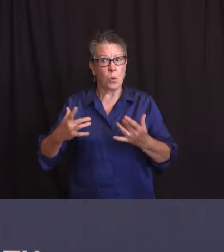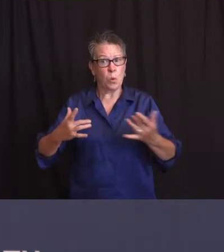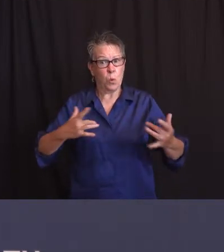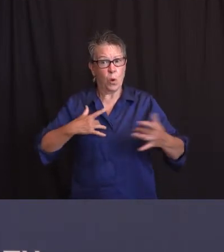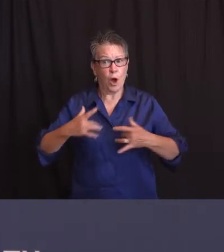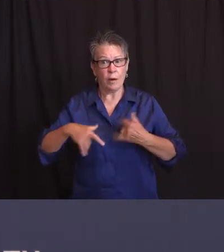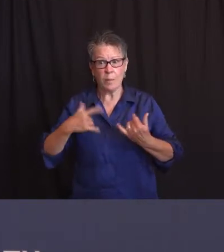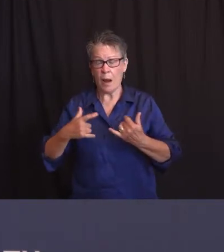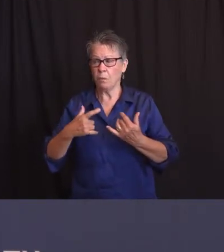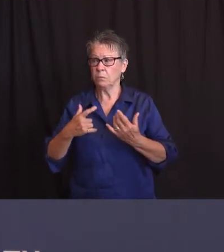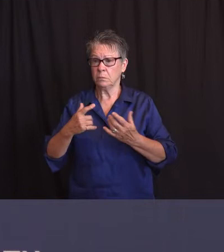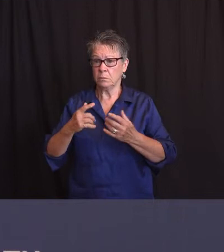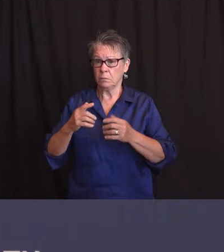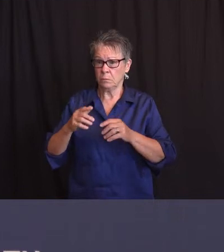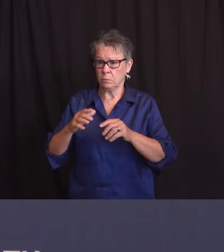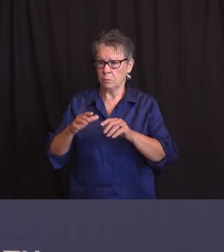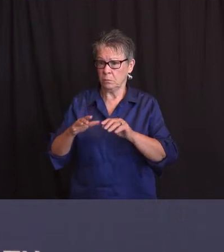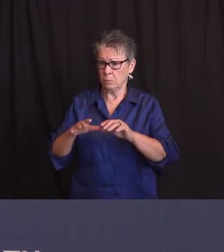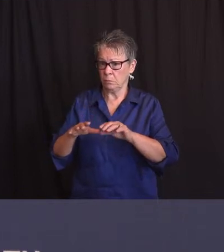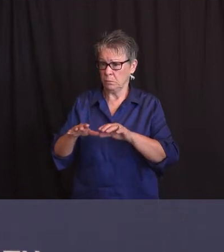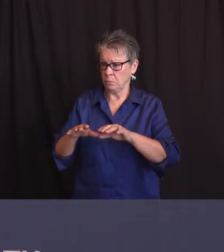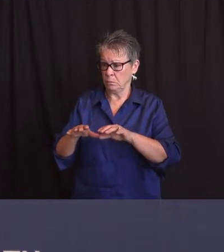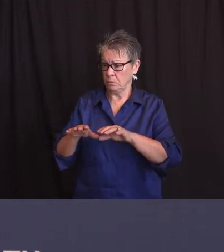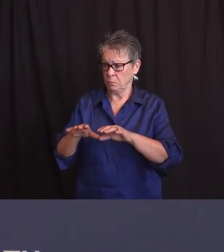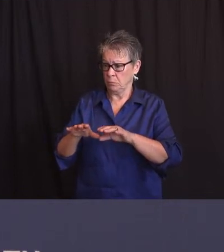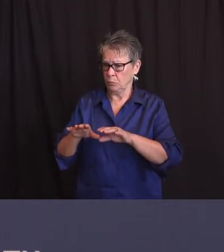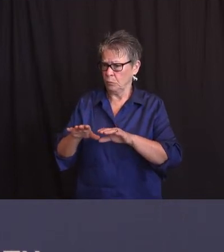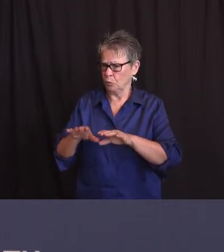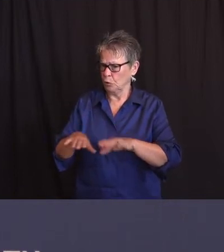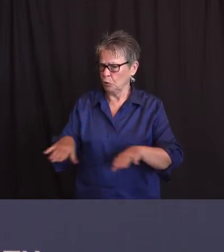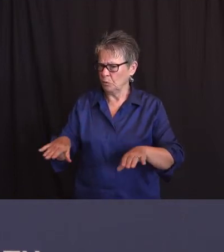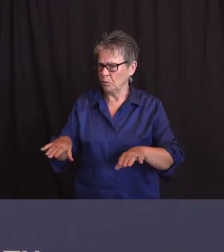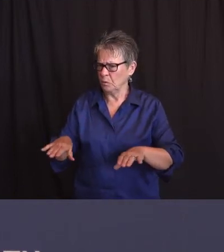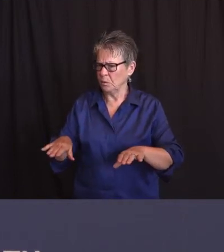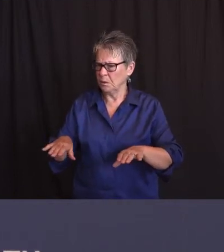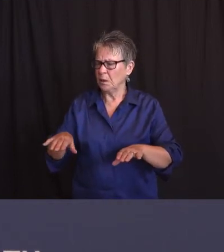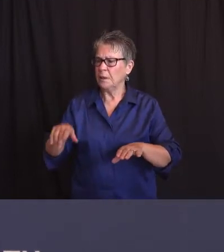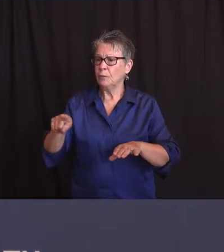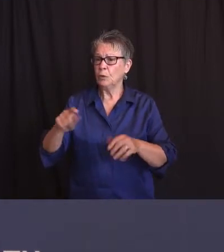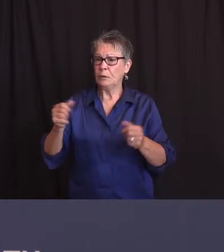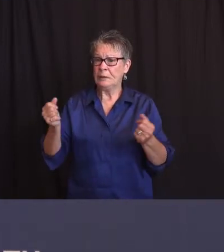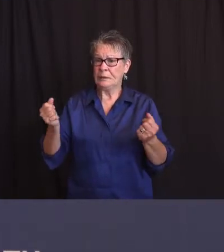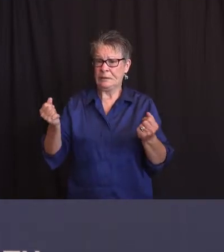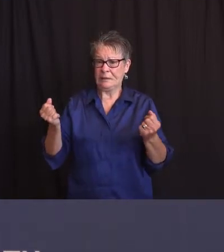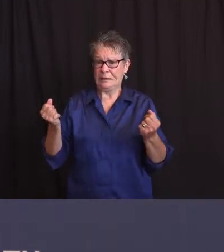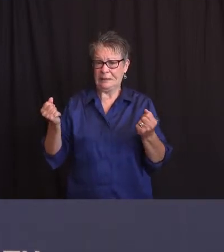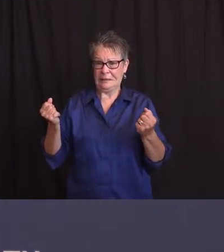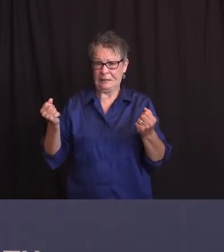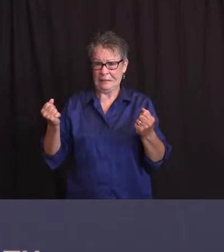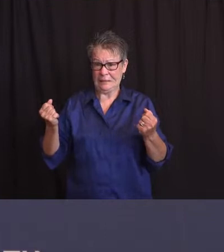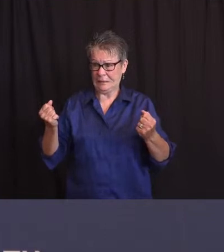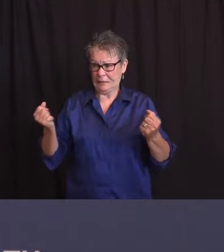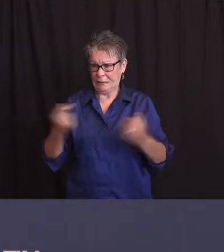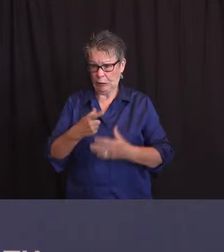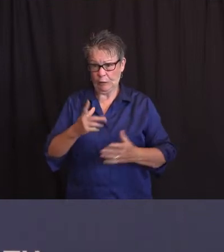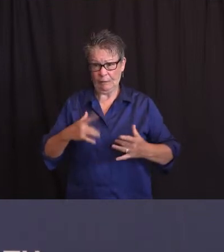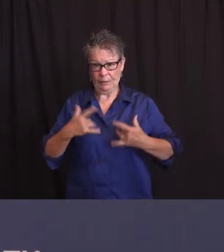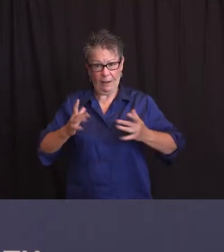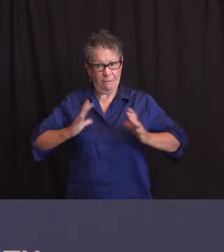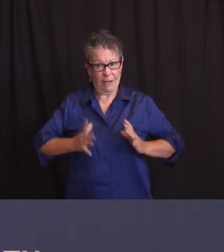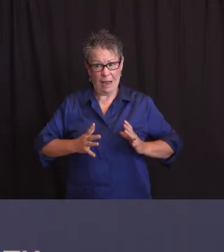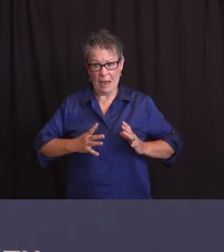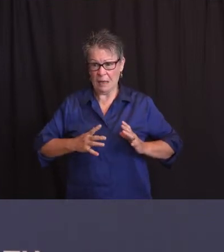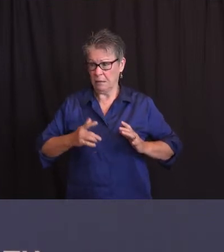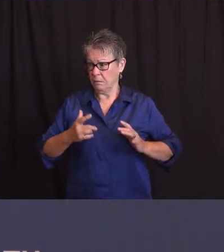had enormous constraints nationally, frankly, globally, on testing supply. And Judy, I'm